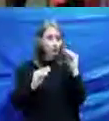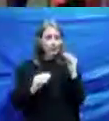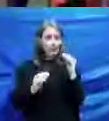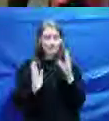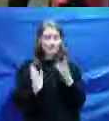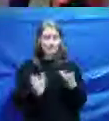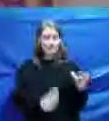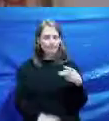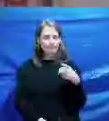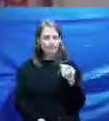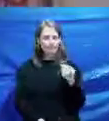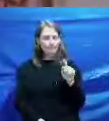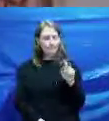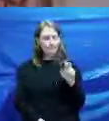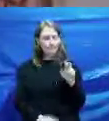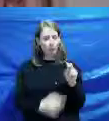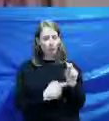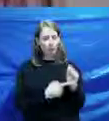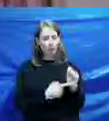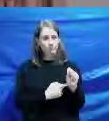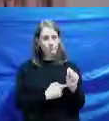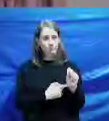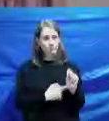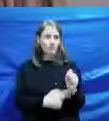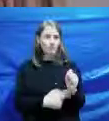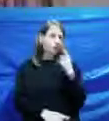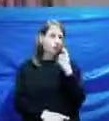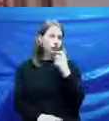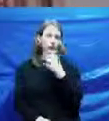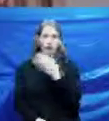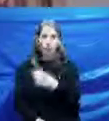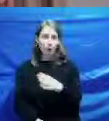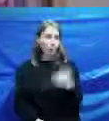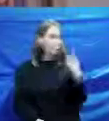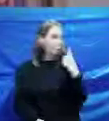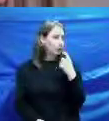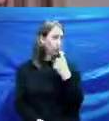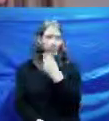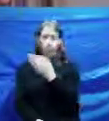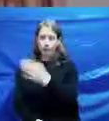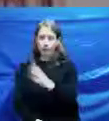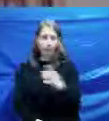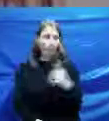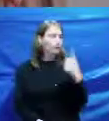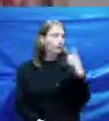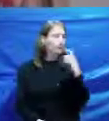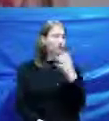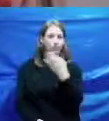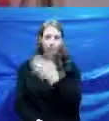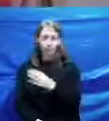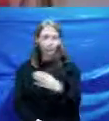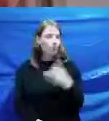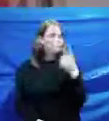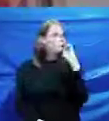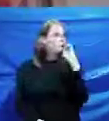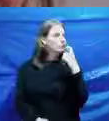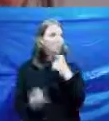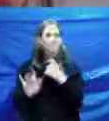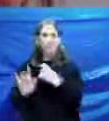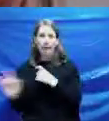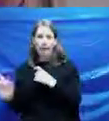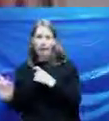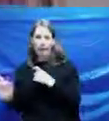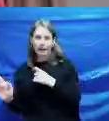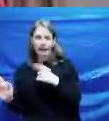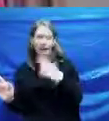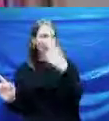that actually prepares you for algebra. When I was in New Jersey, people fought in the Common Core that we were taking pattern study out